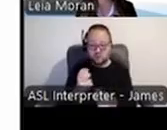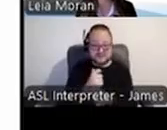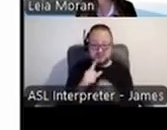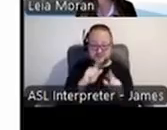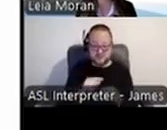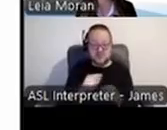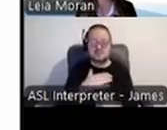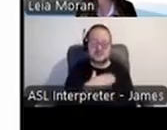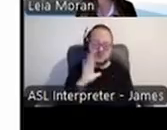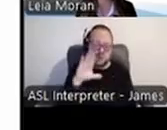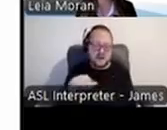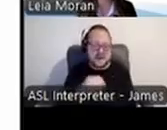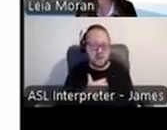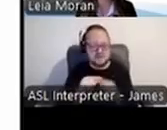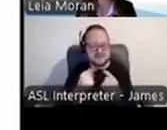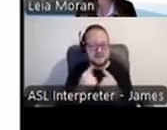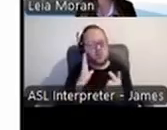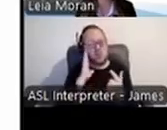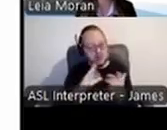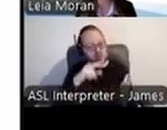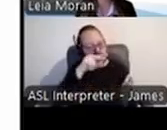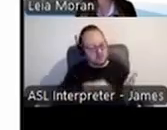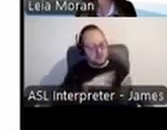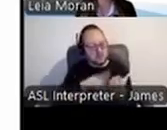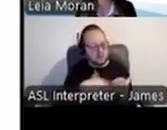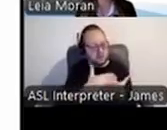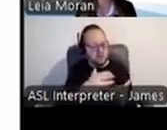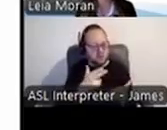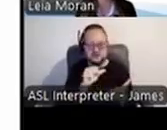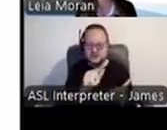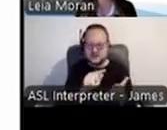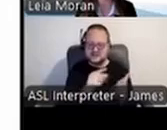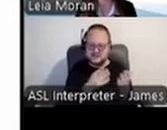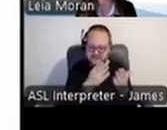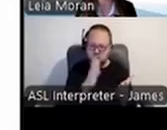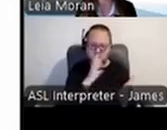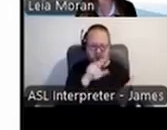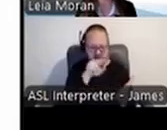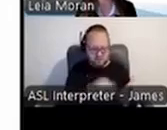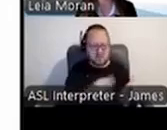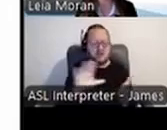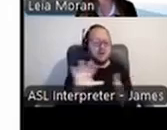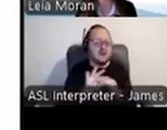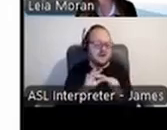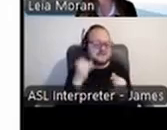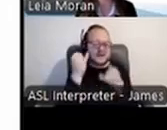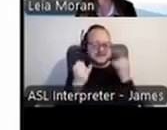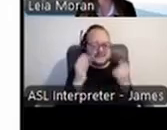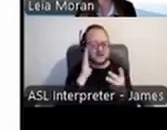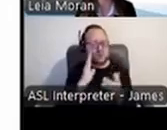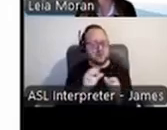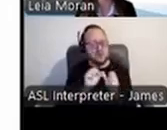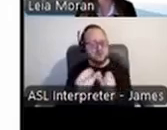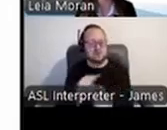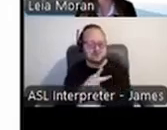please know that our team will review all chat submissions after the event, and your comments and ideas will continue to inform future